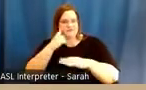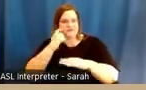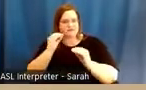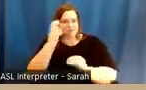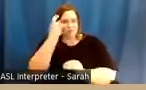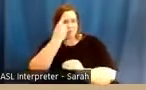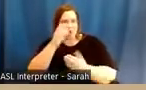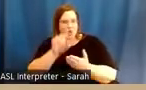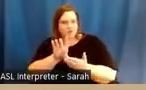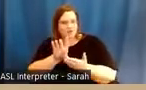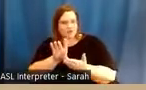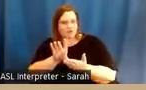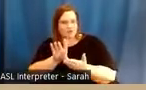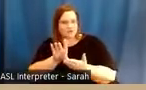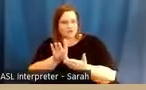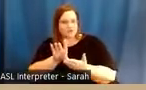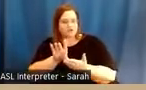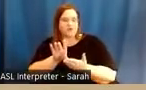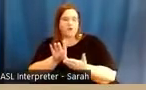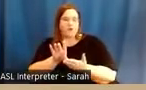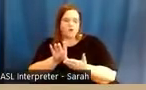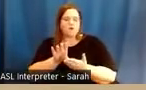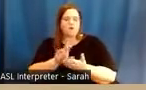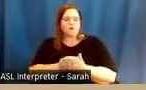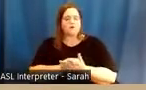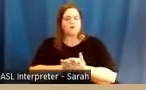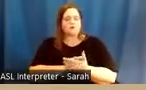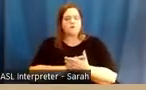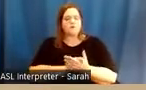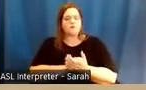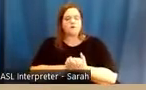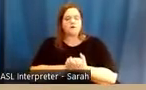So it is with